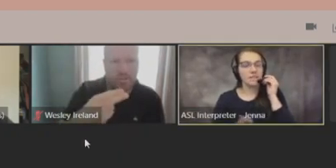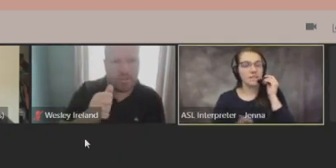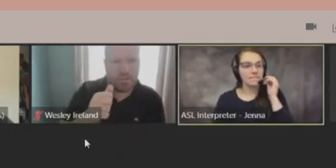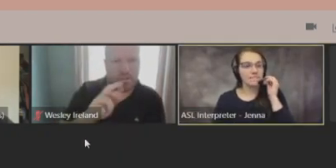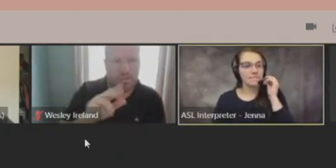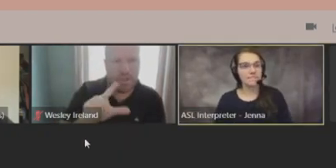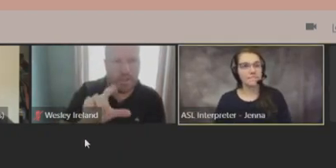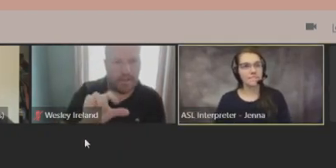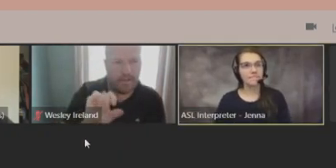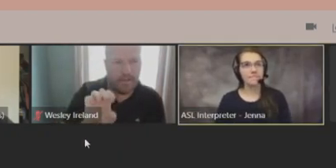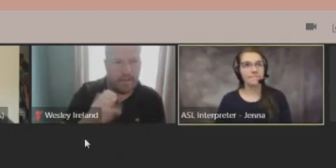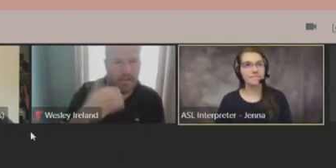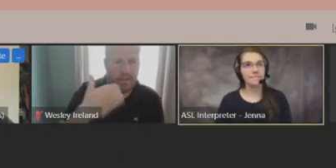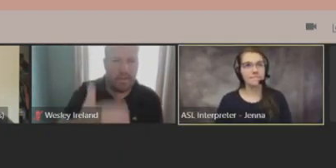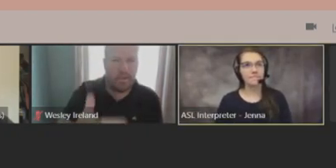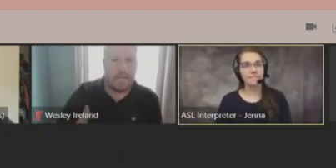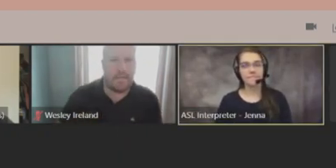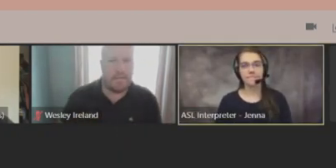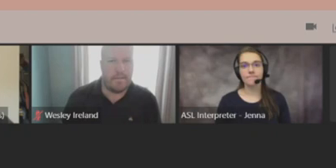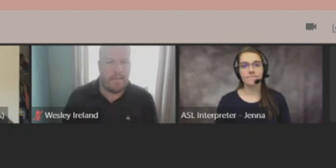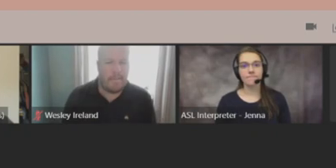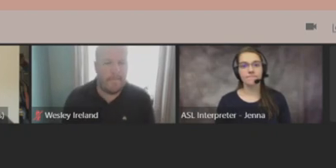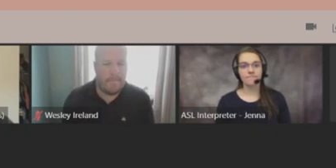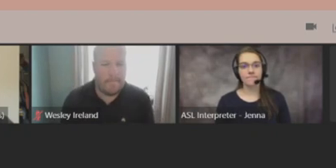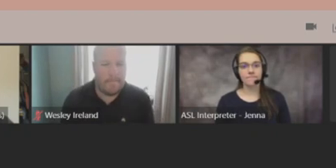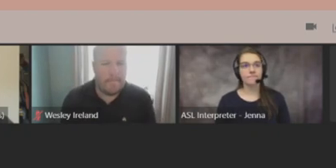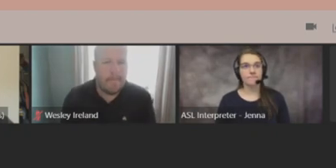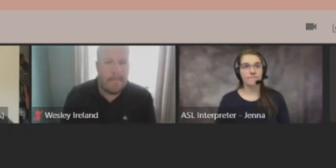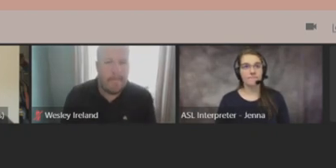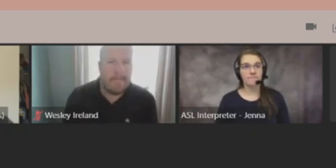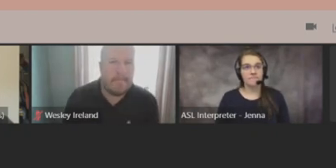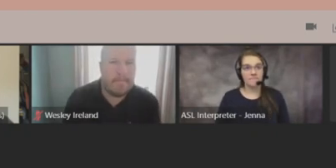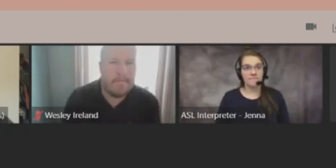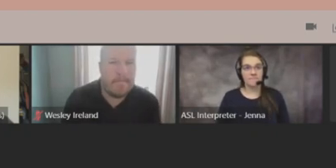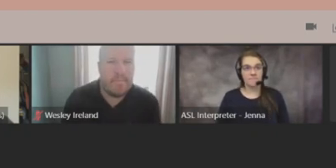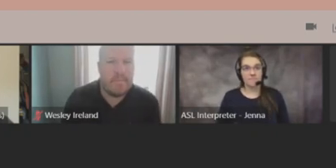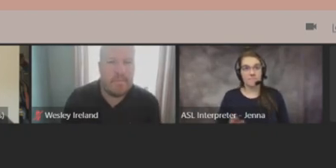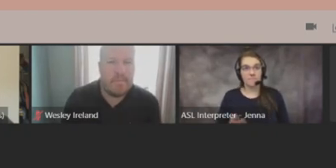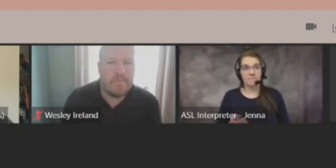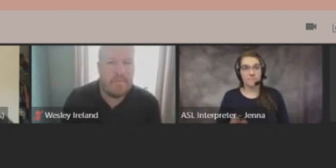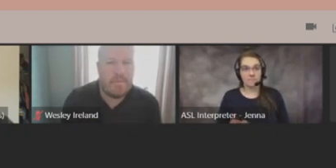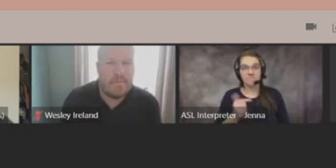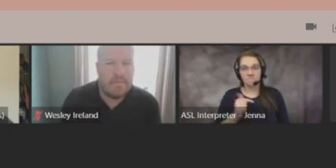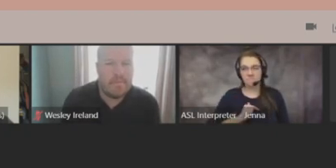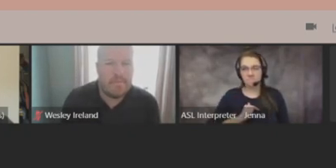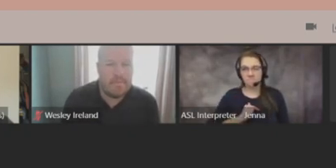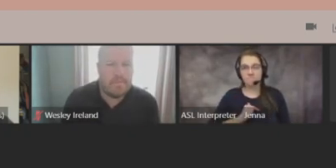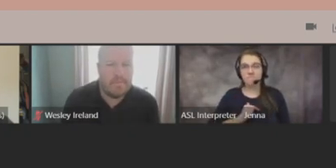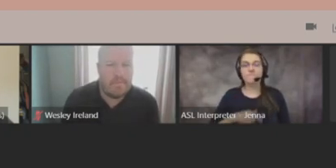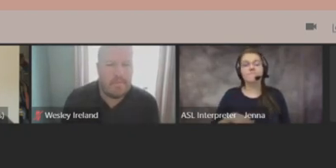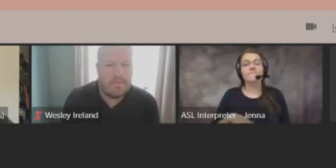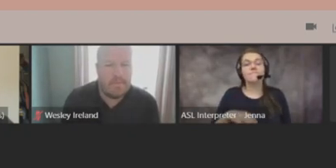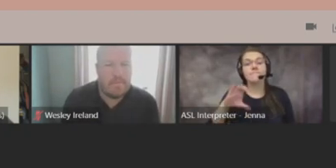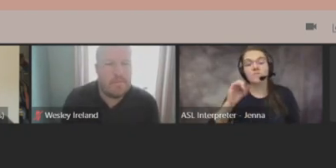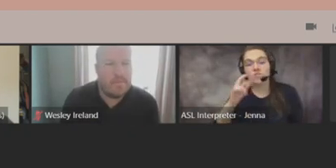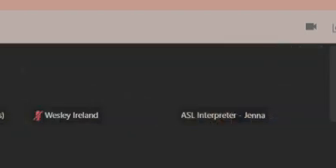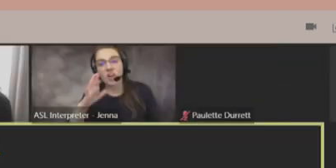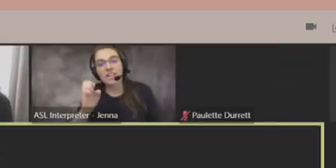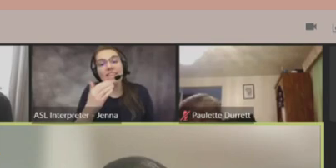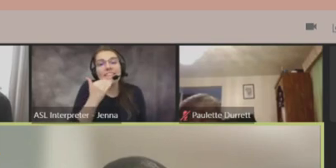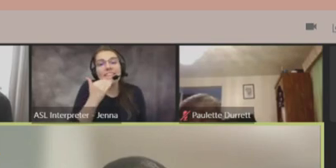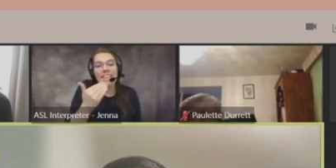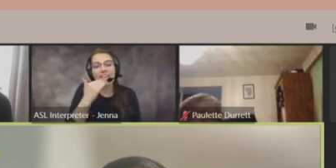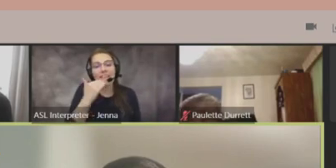Charlie. Charlie, why don't you go ahead, Charlie, with your question. Thank you, Chair. This is Charlie Kim. It's more of a